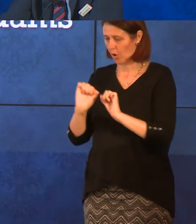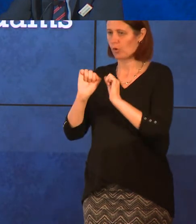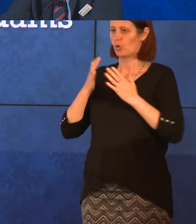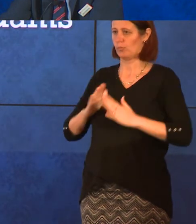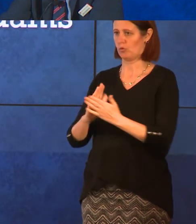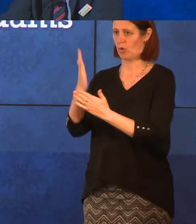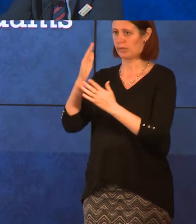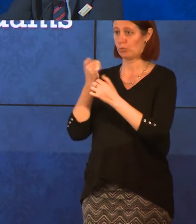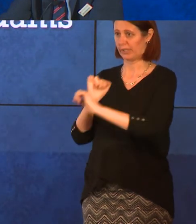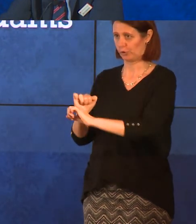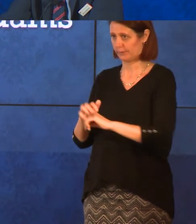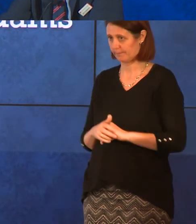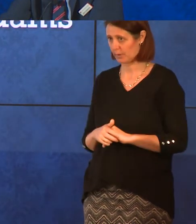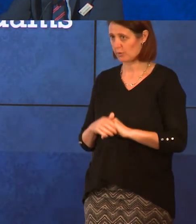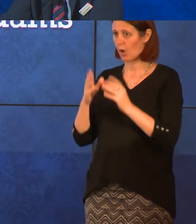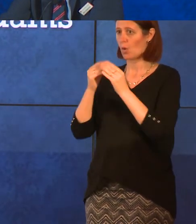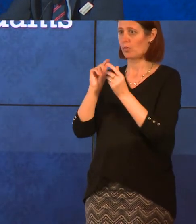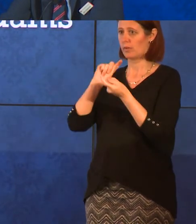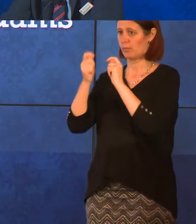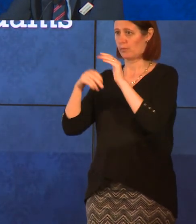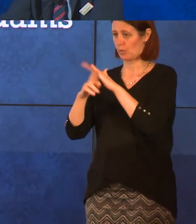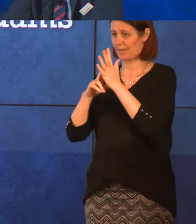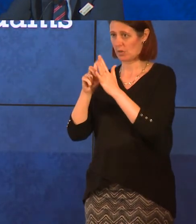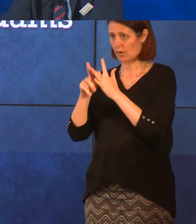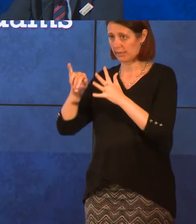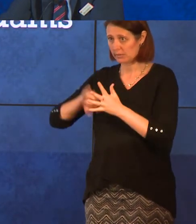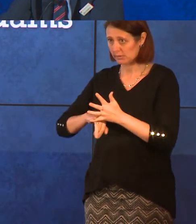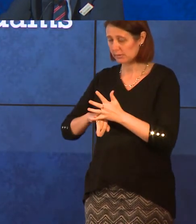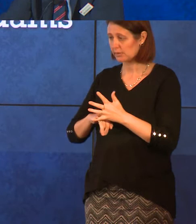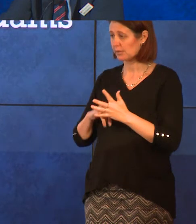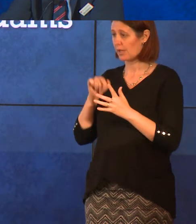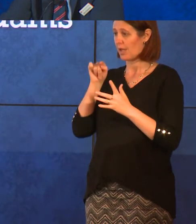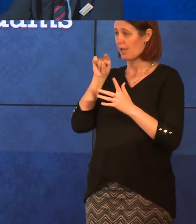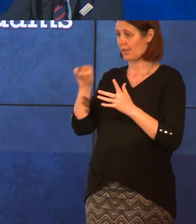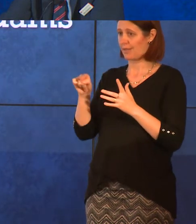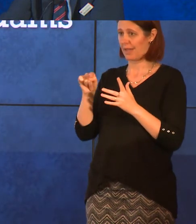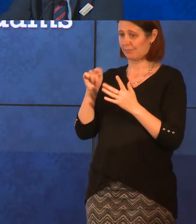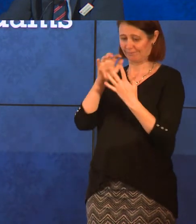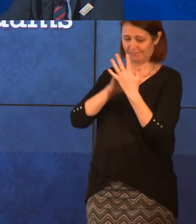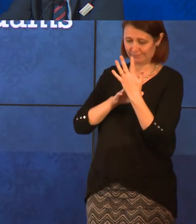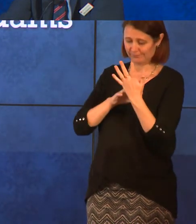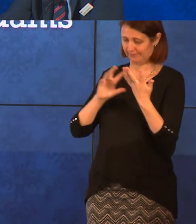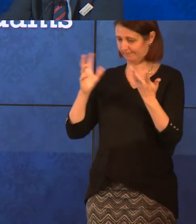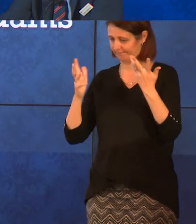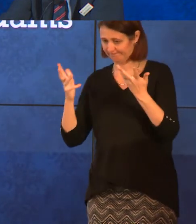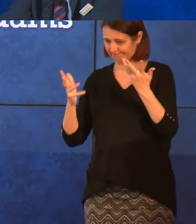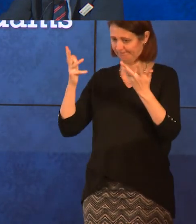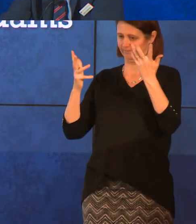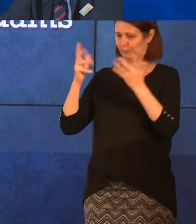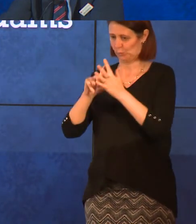protection. So with the movement to NDIS, that obviously throws that regime up in the air a little